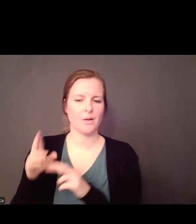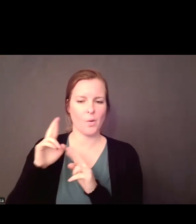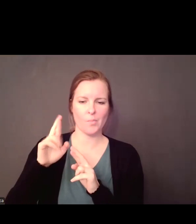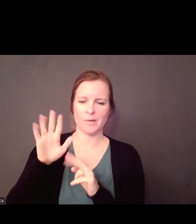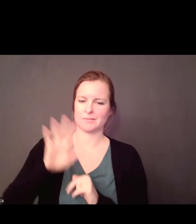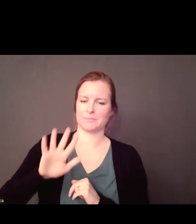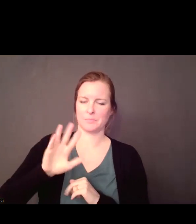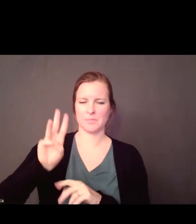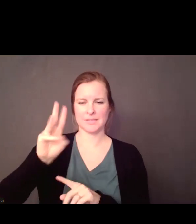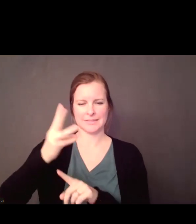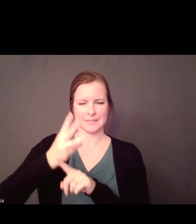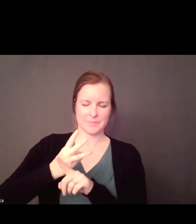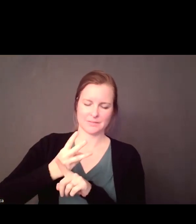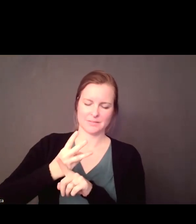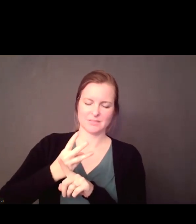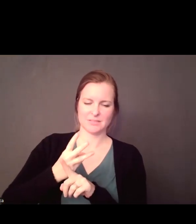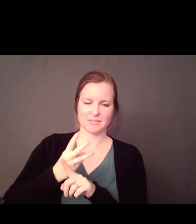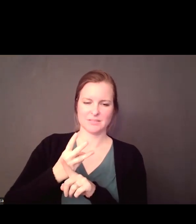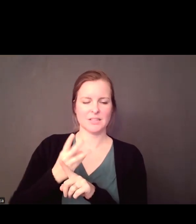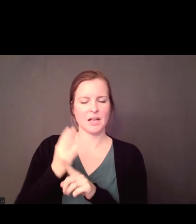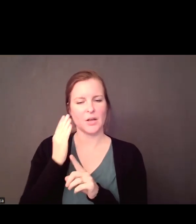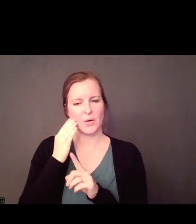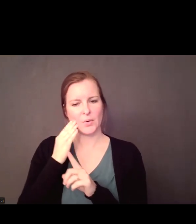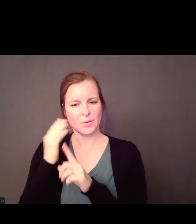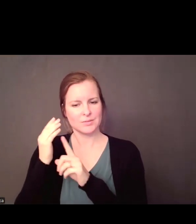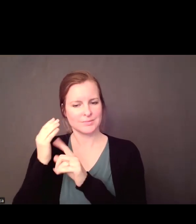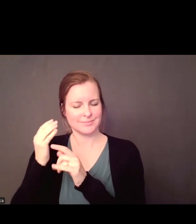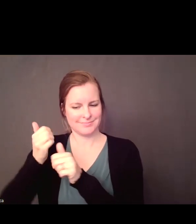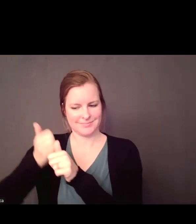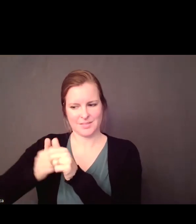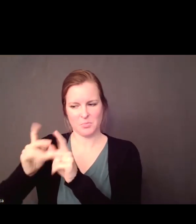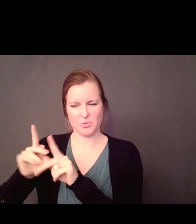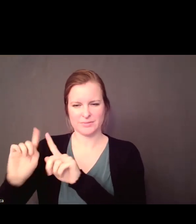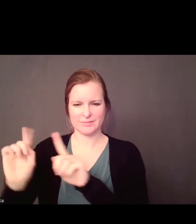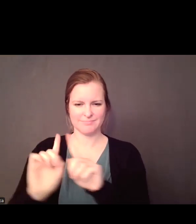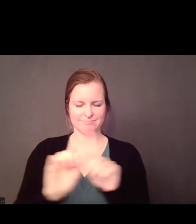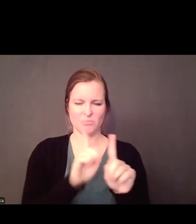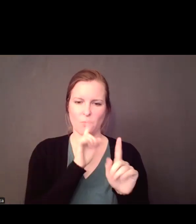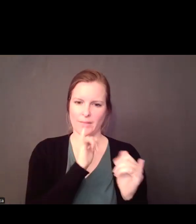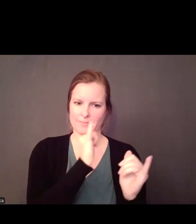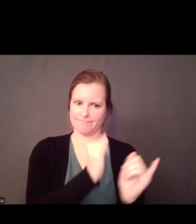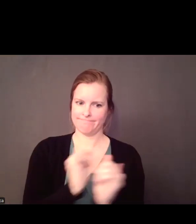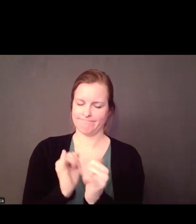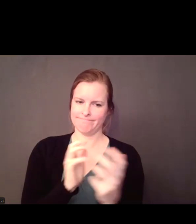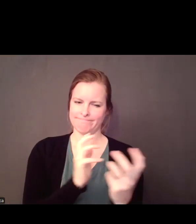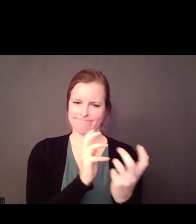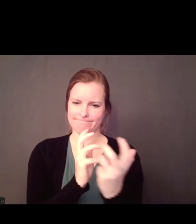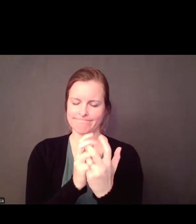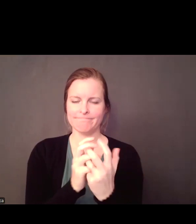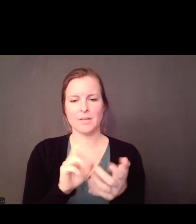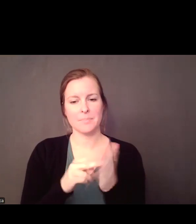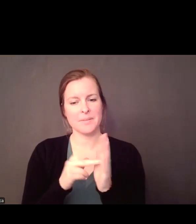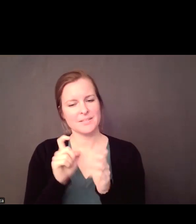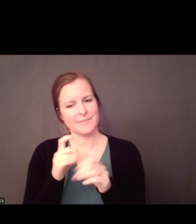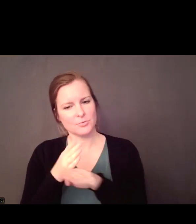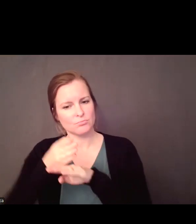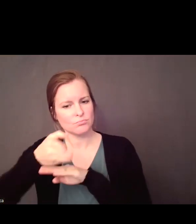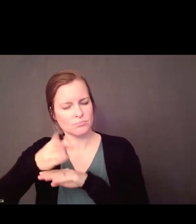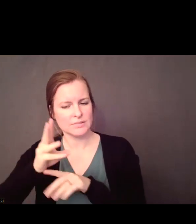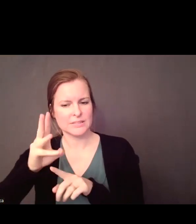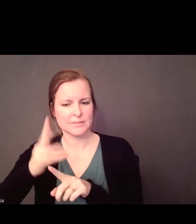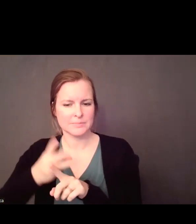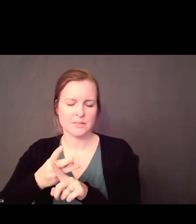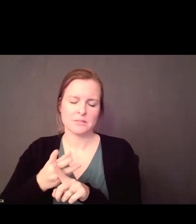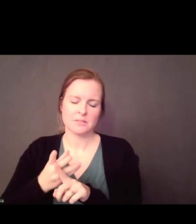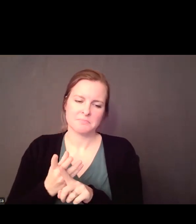know everyone is different. This is a very individualized service, and if it needs to go past 6 months for whatever reason,